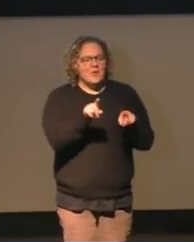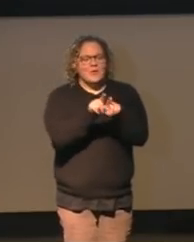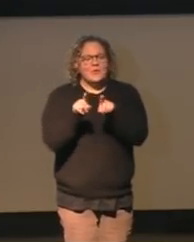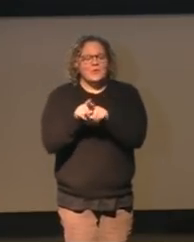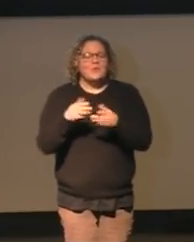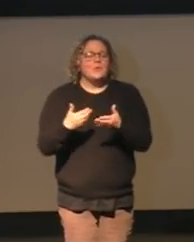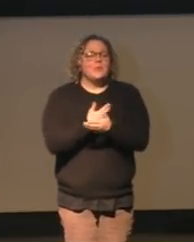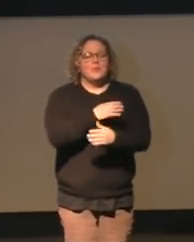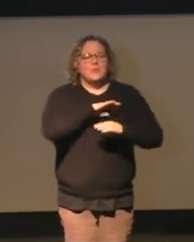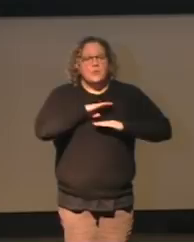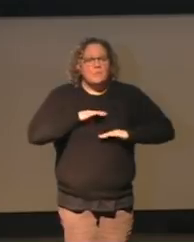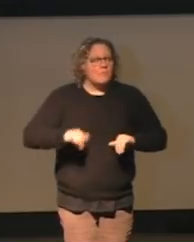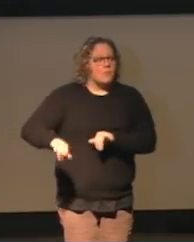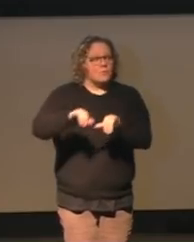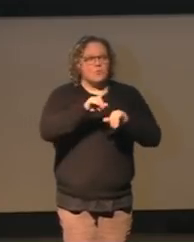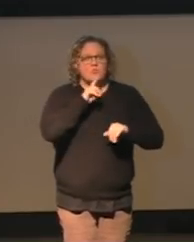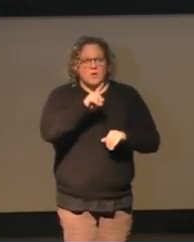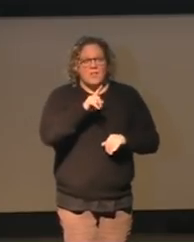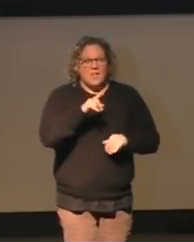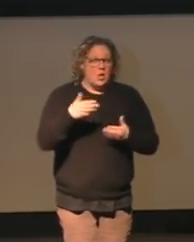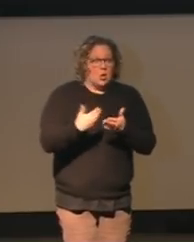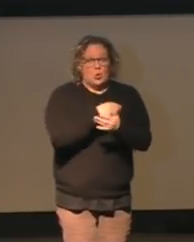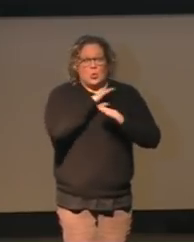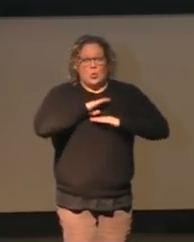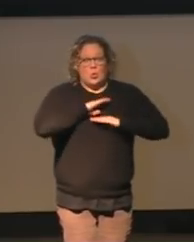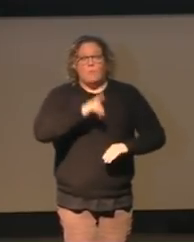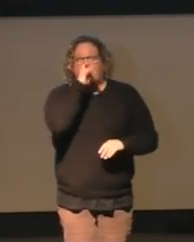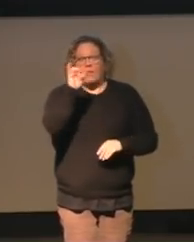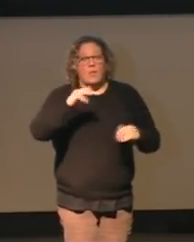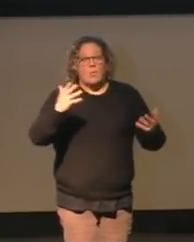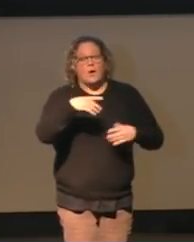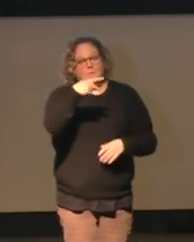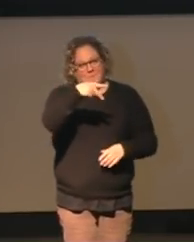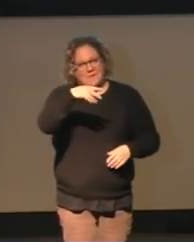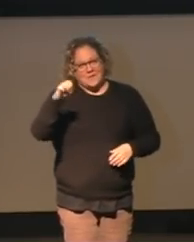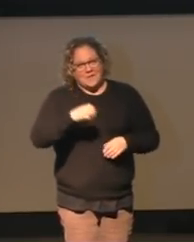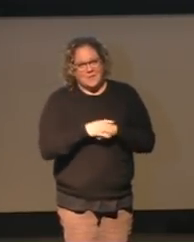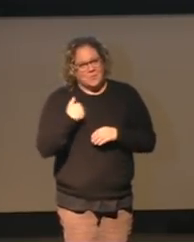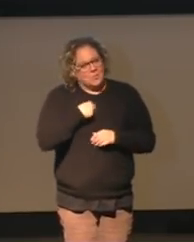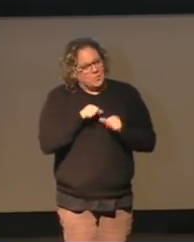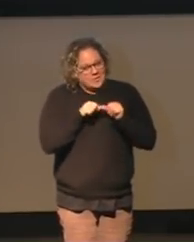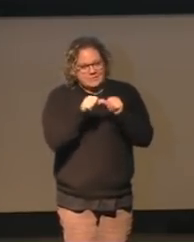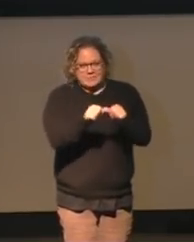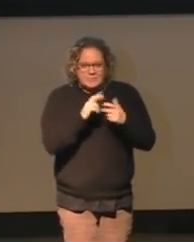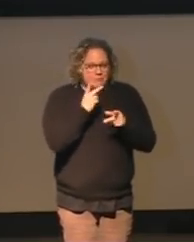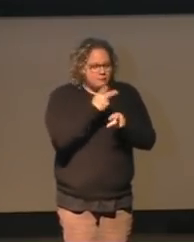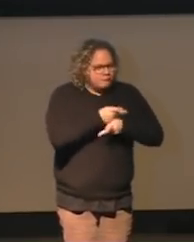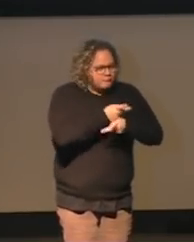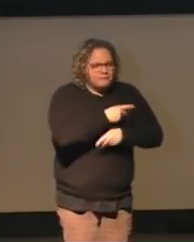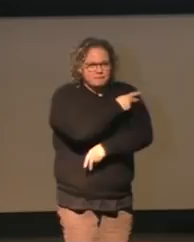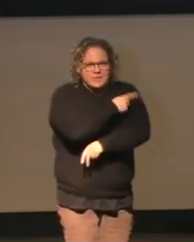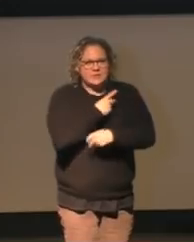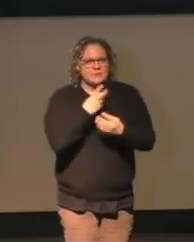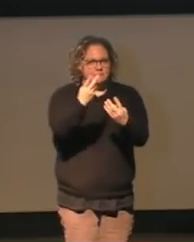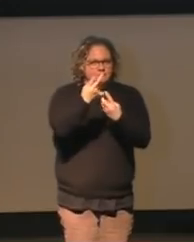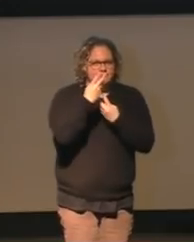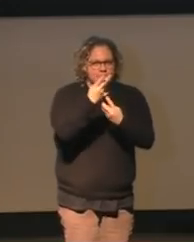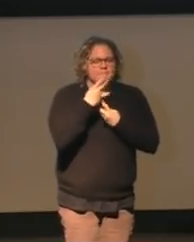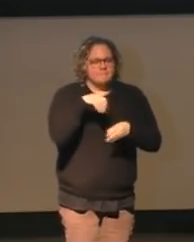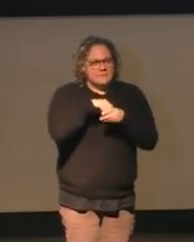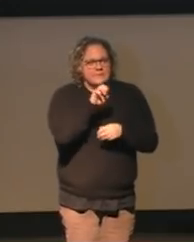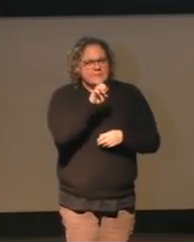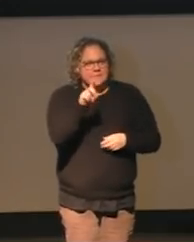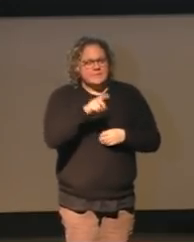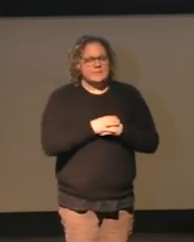the house really is now our PPE as we continue to take care of patients as they enter our emergency services. They have